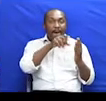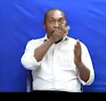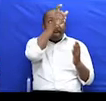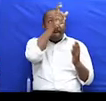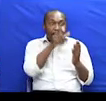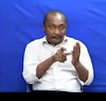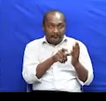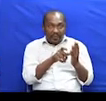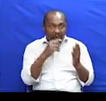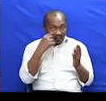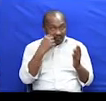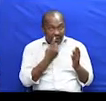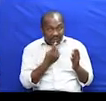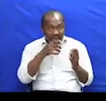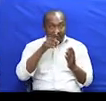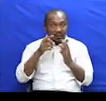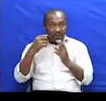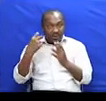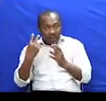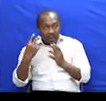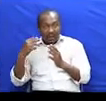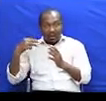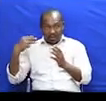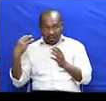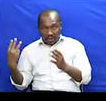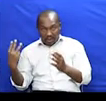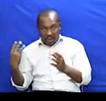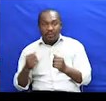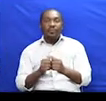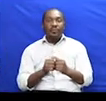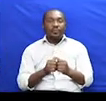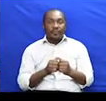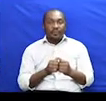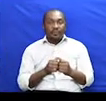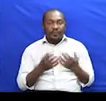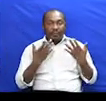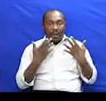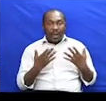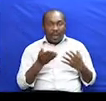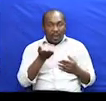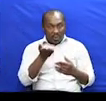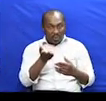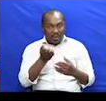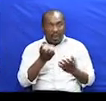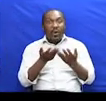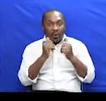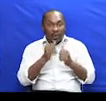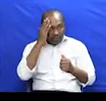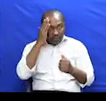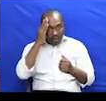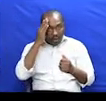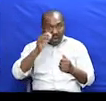the first experiment, for the second experiment, and this is for third experiment. Now we need to know the volume of acid